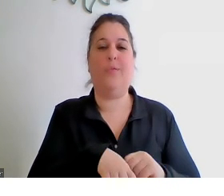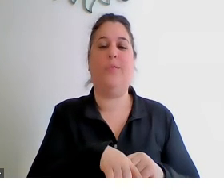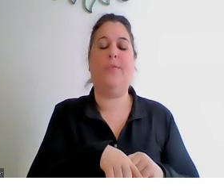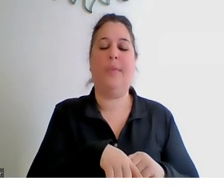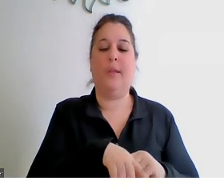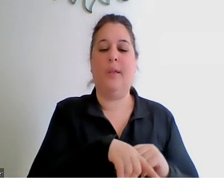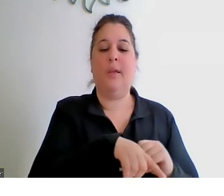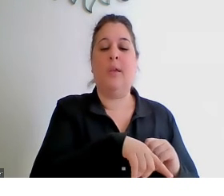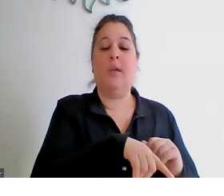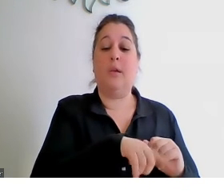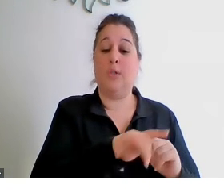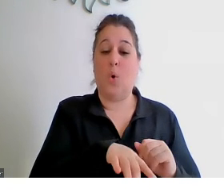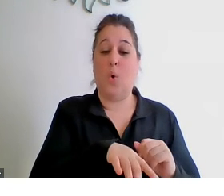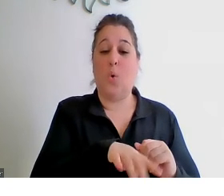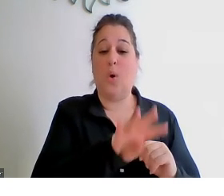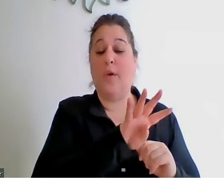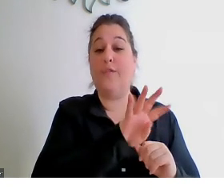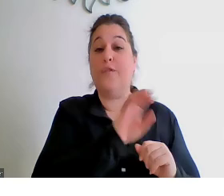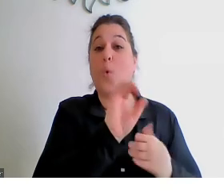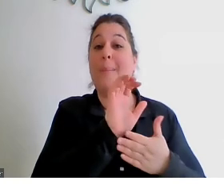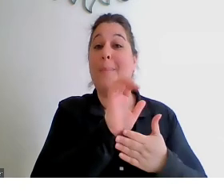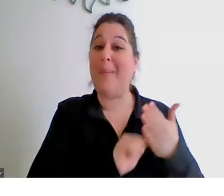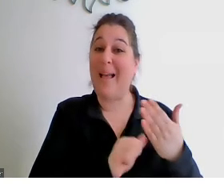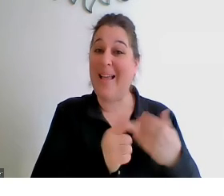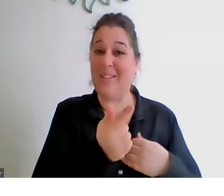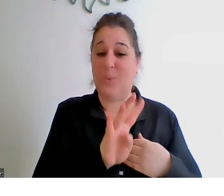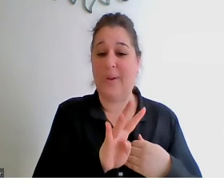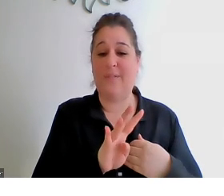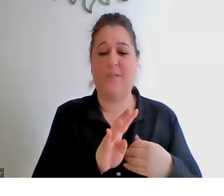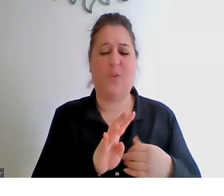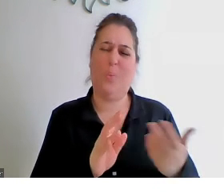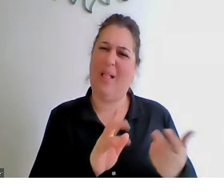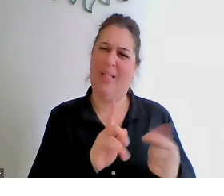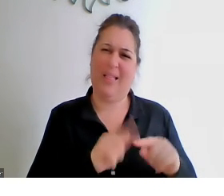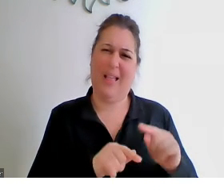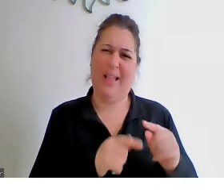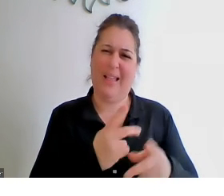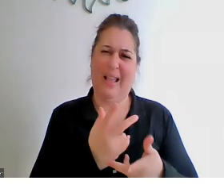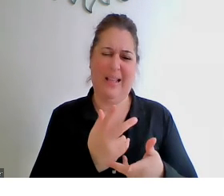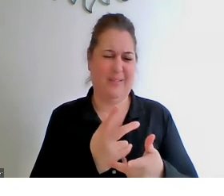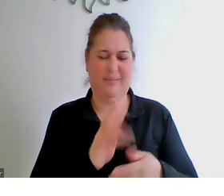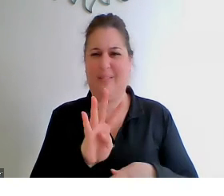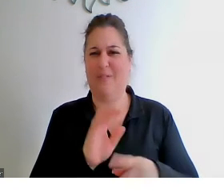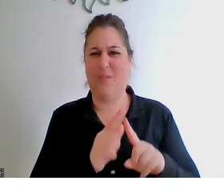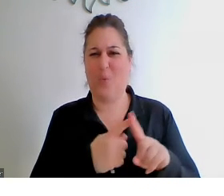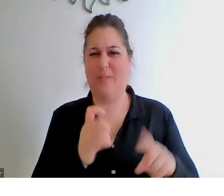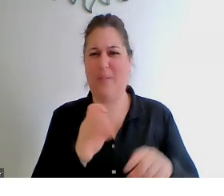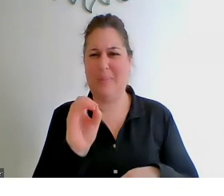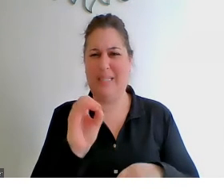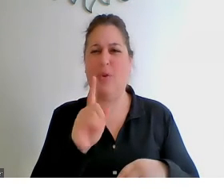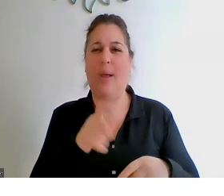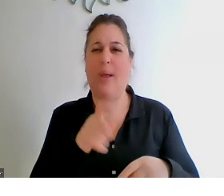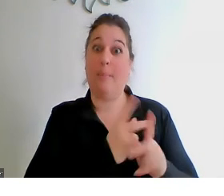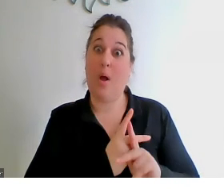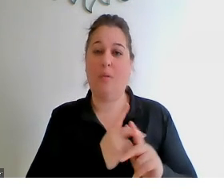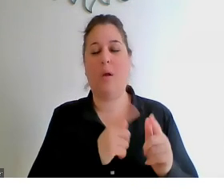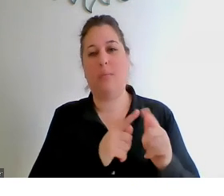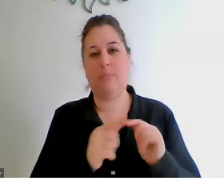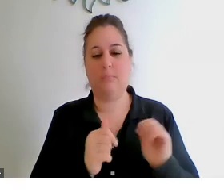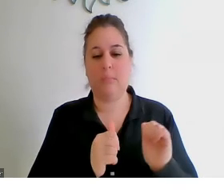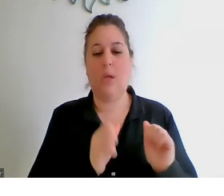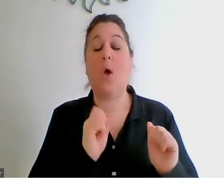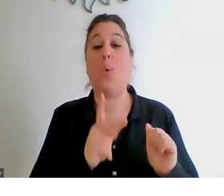Okay. Oh, well, 4 can't get taken away from 0, so I'm going to have to borrow. Okay, 16.